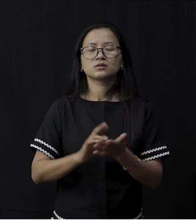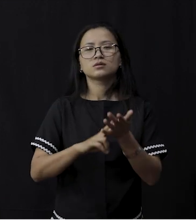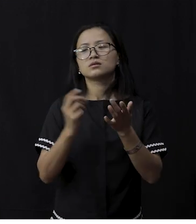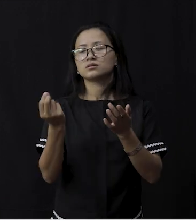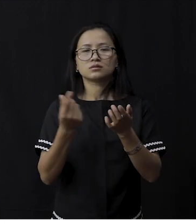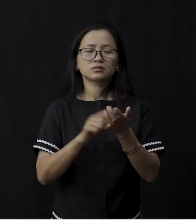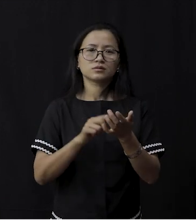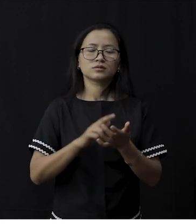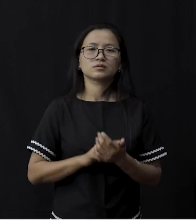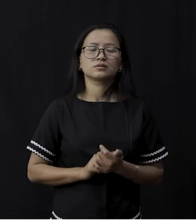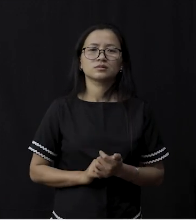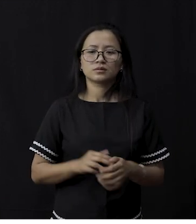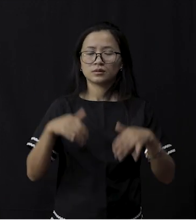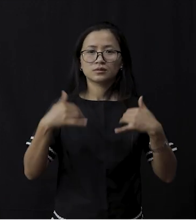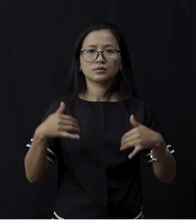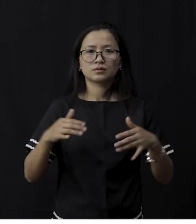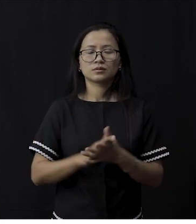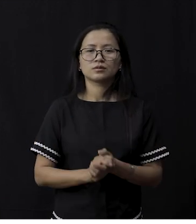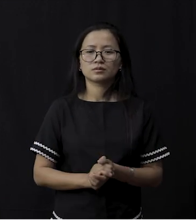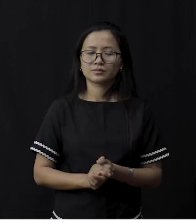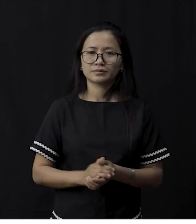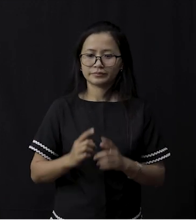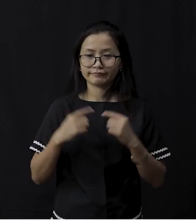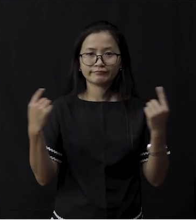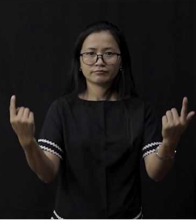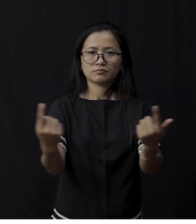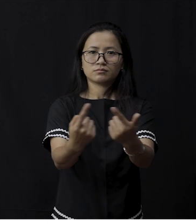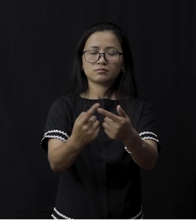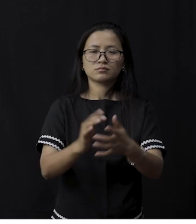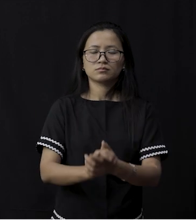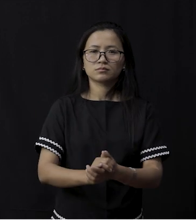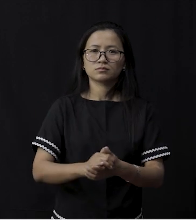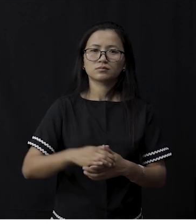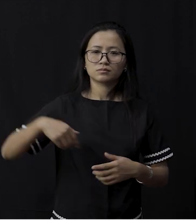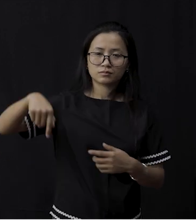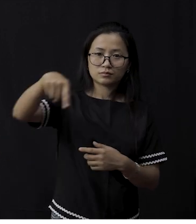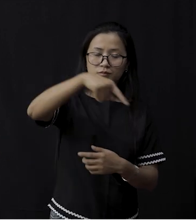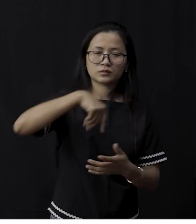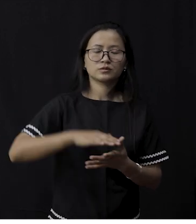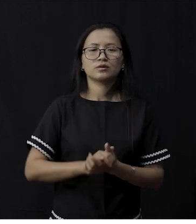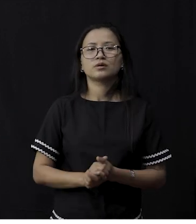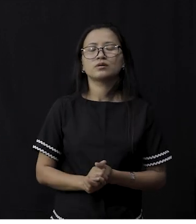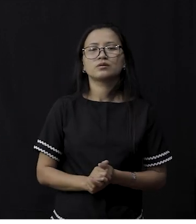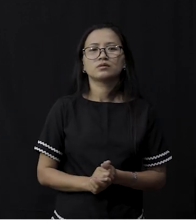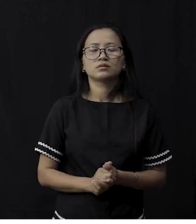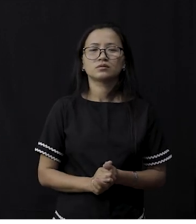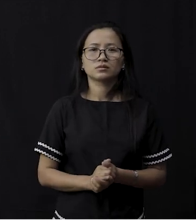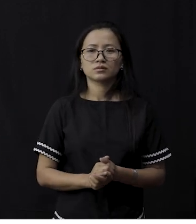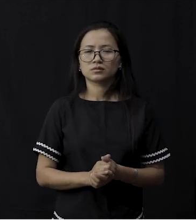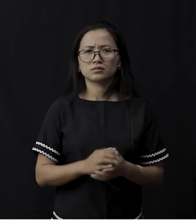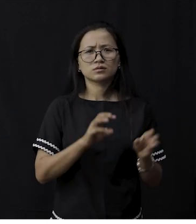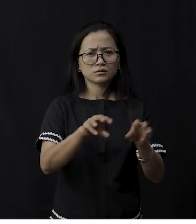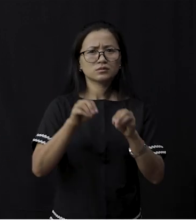noun. We're playing in the at the playground. So playground again is a name, so that's a noun. They were supposed to